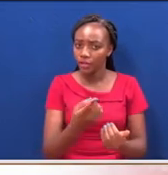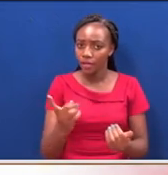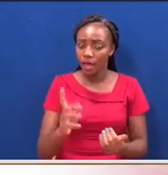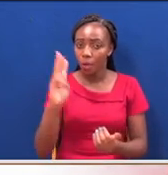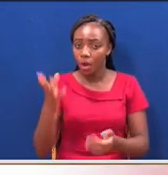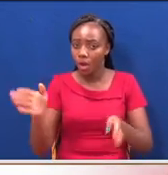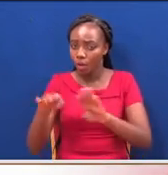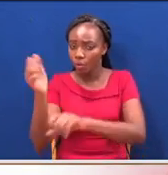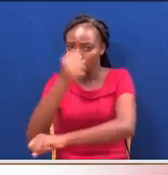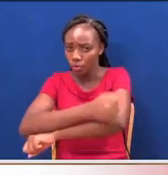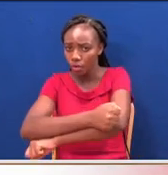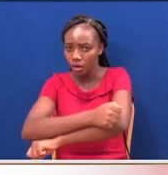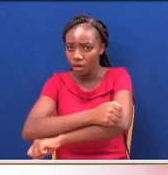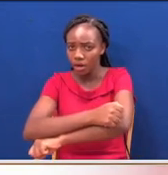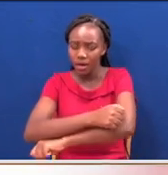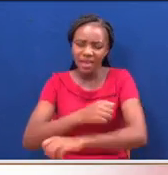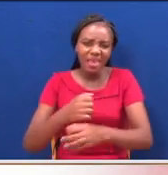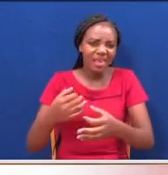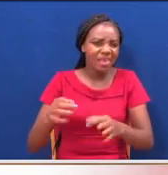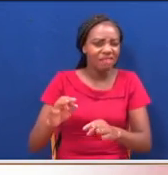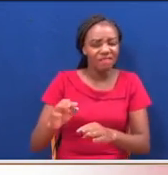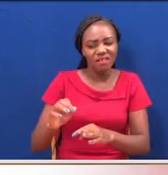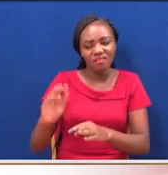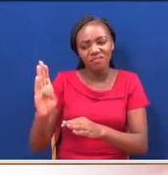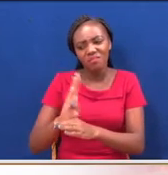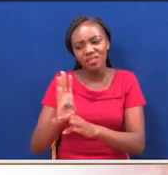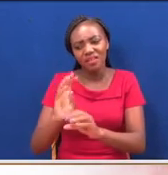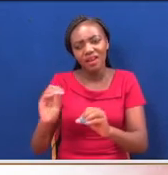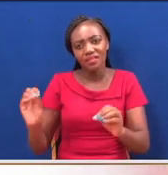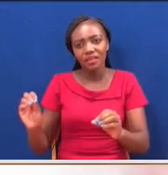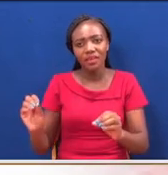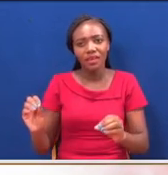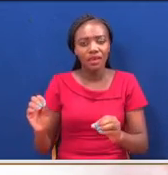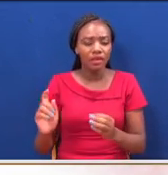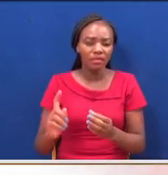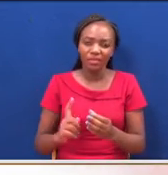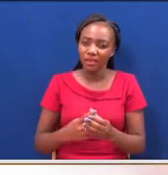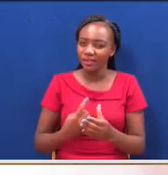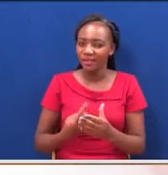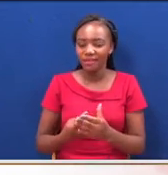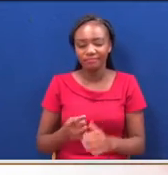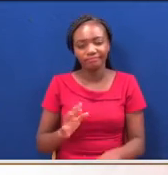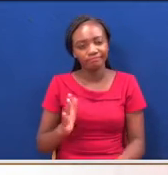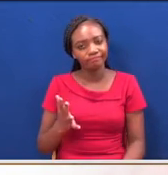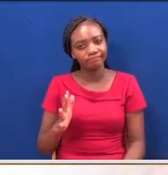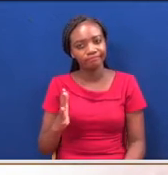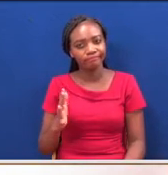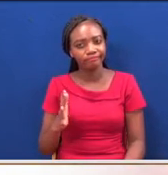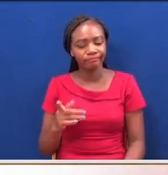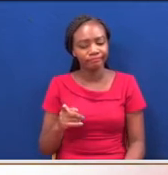shule, wanakuwa idle. Hawa watoto kama hawana mali pa kuenda kwa hizi